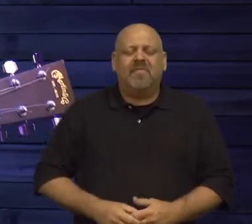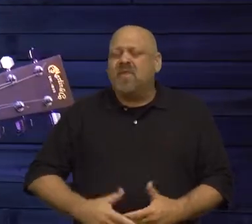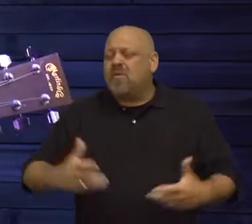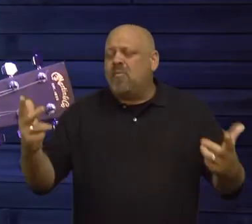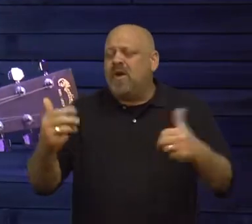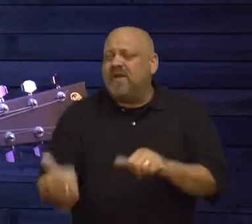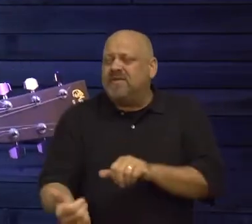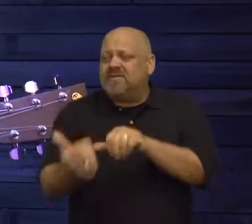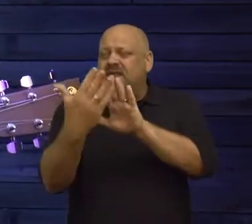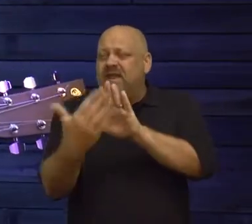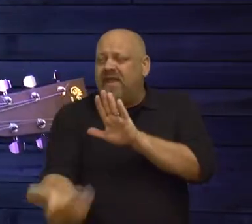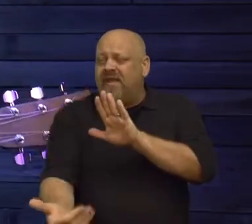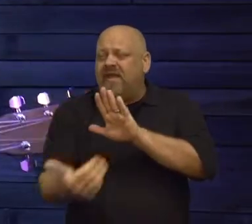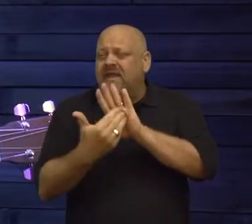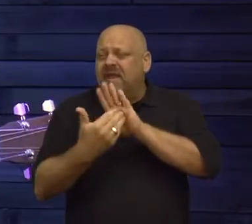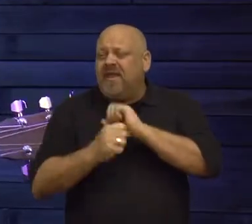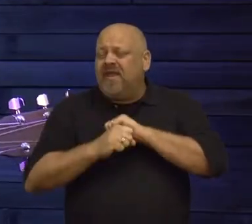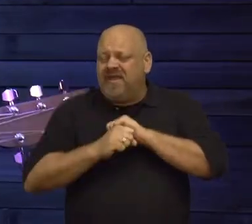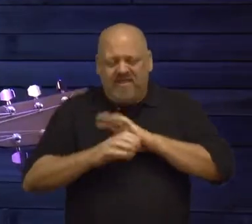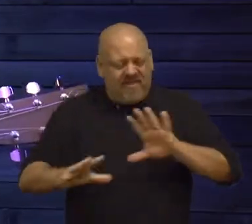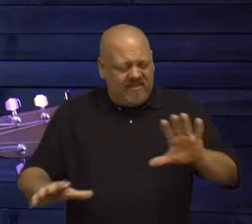against? Then what can stand